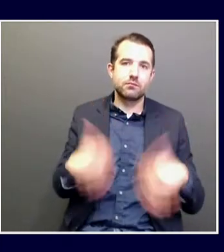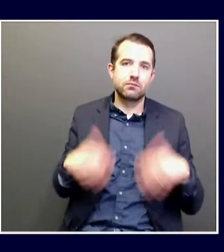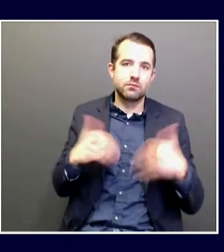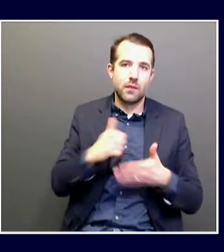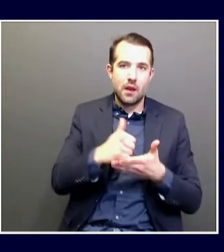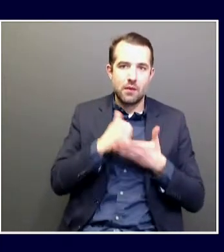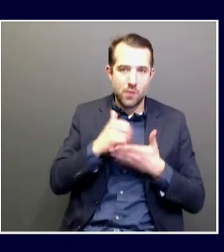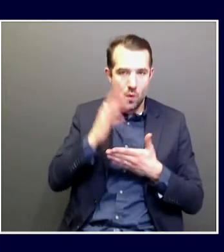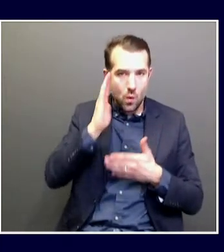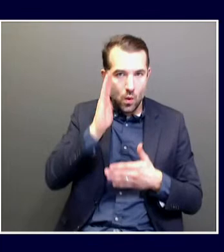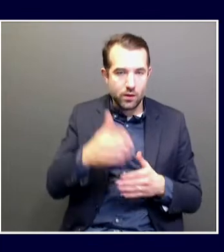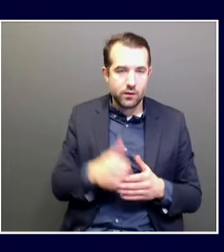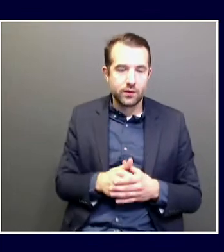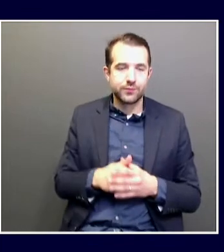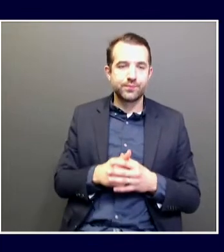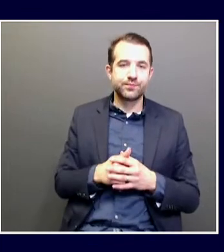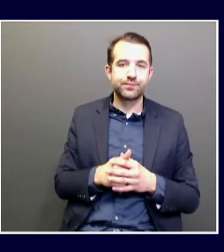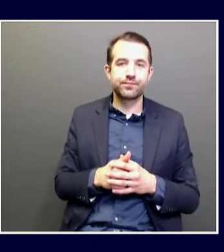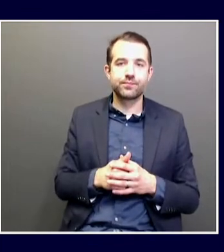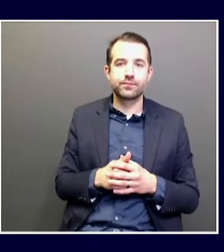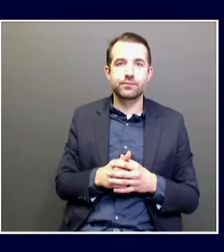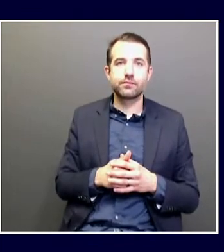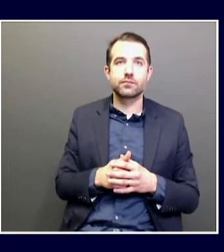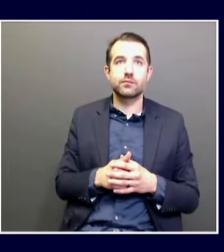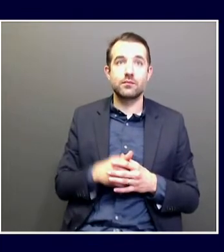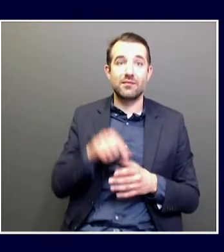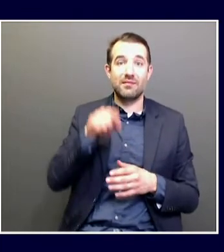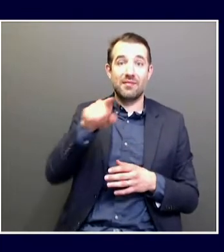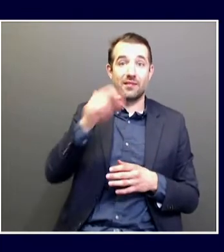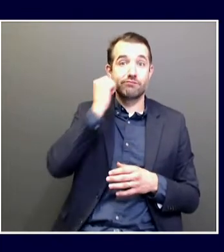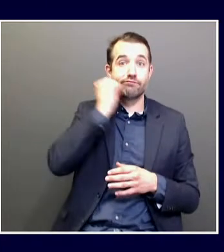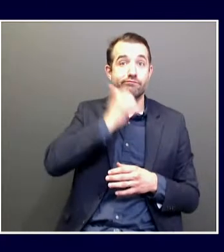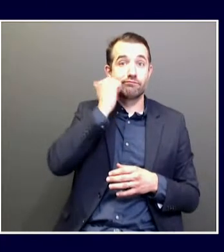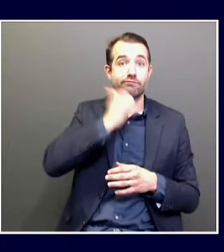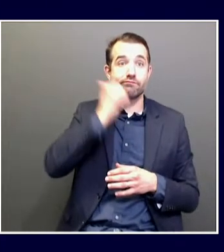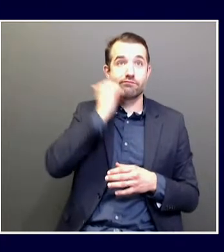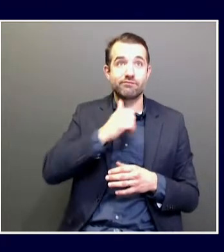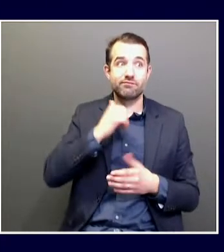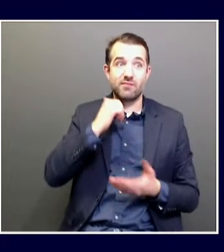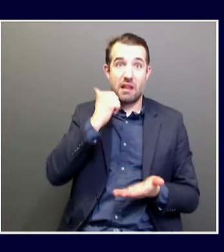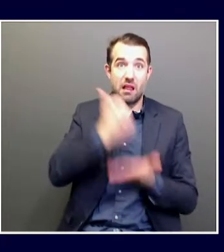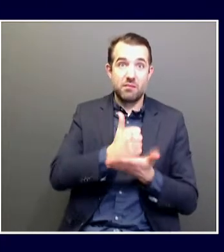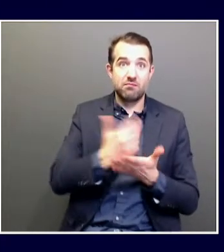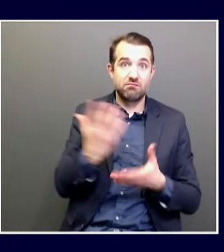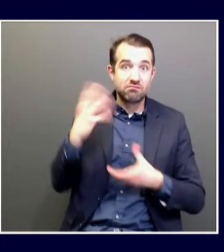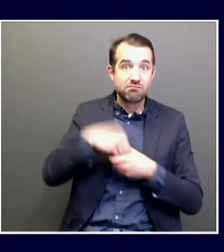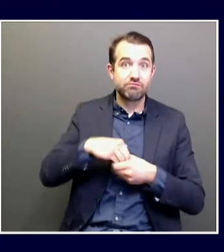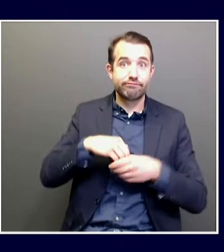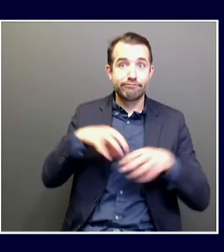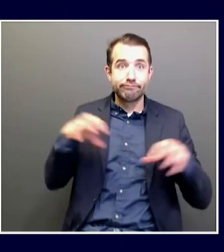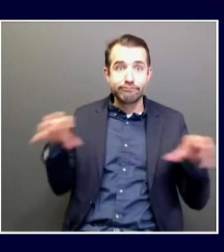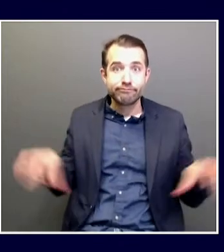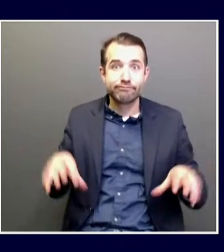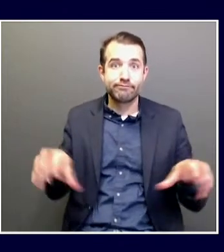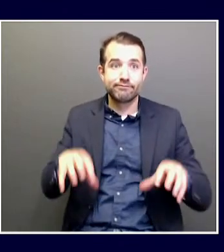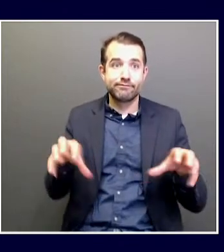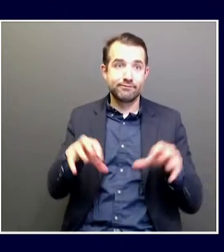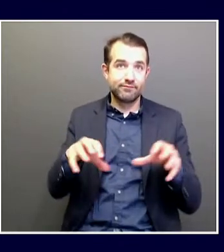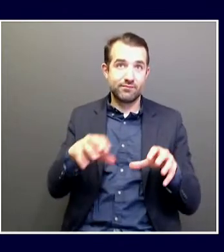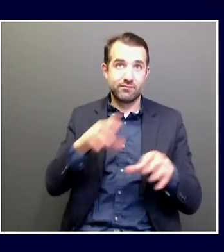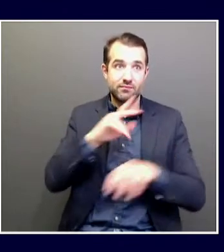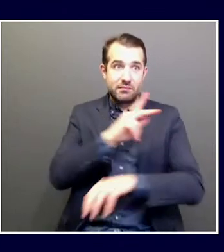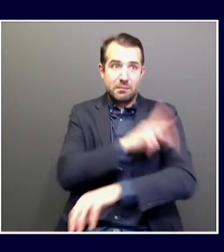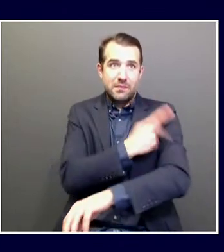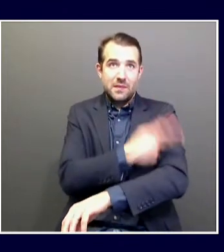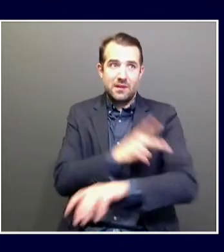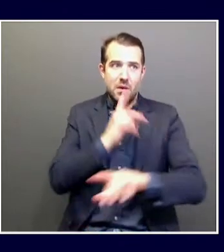excited about that. This kind of daily triage and movement and identification of placements for our patients in